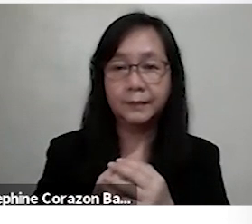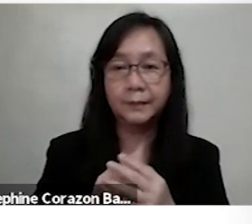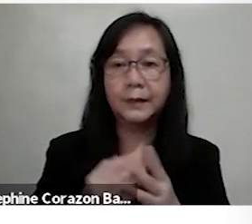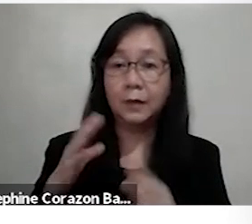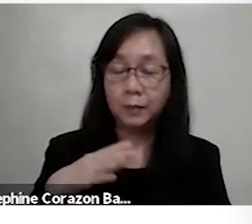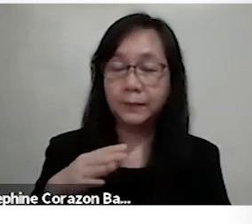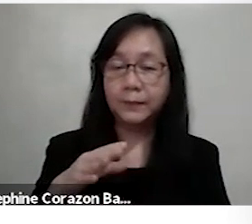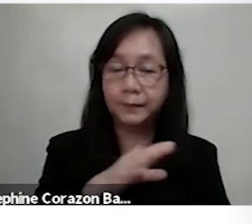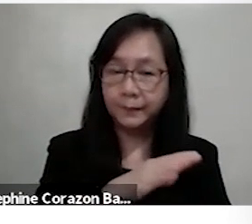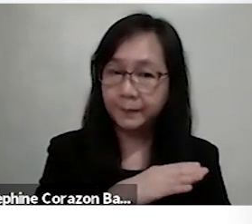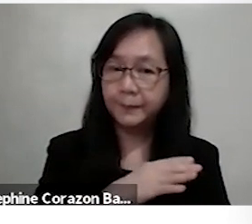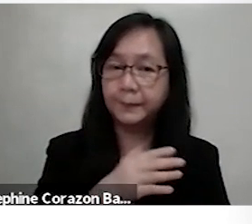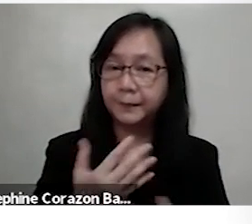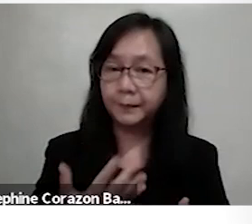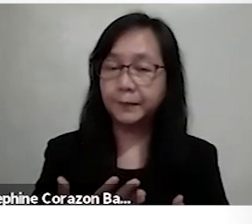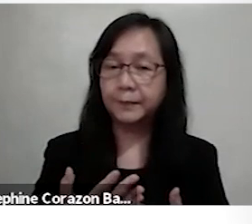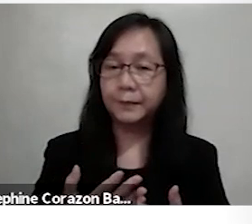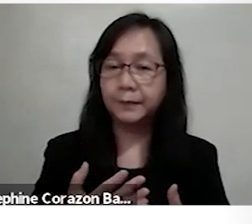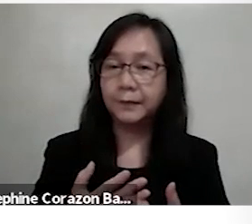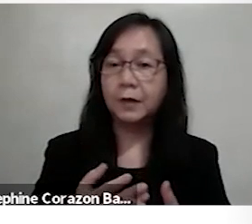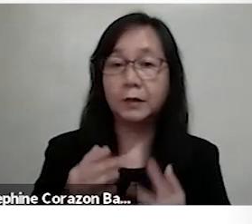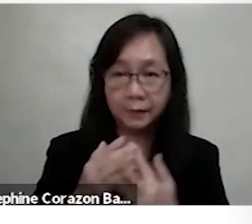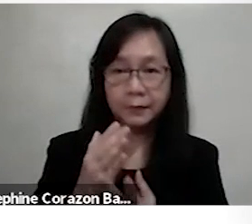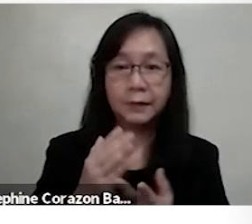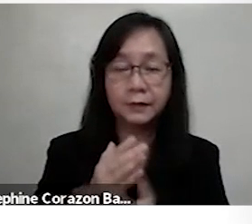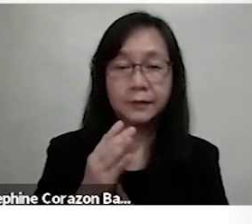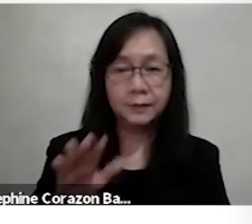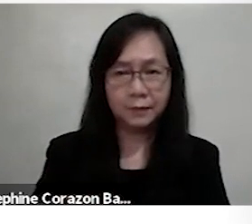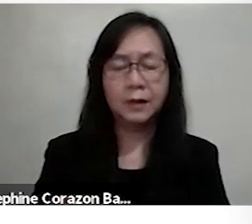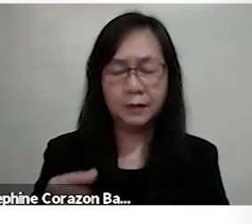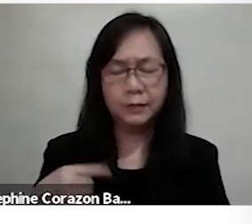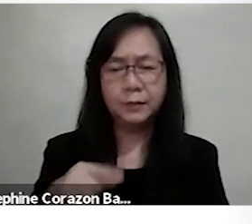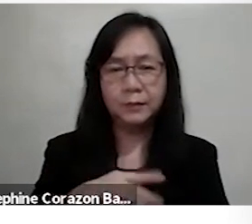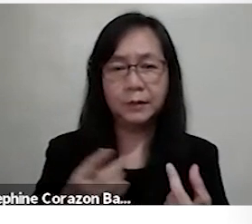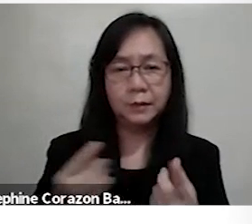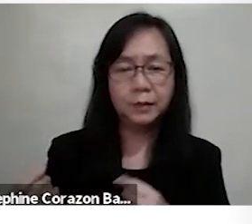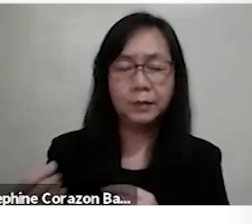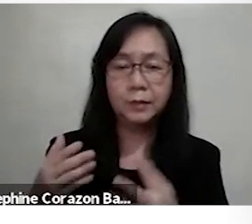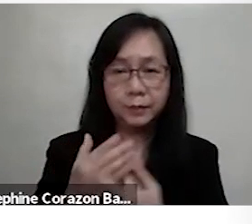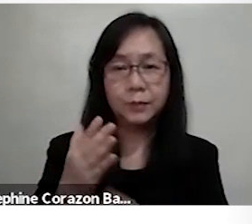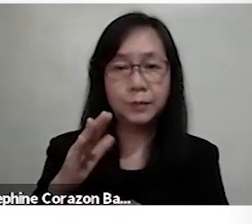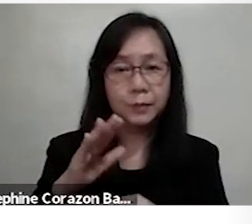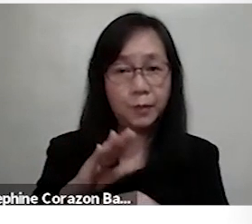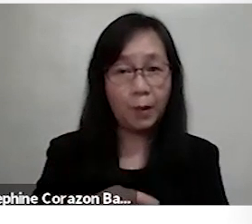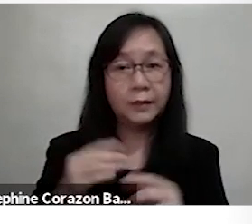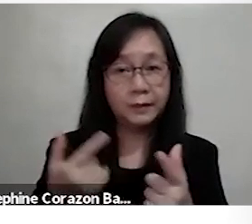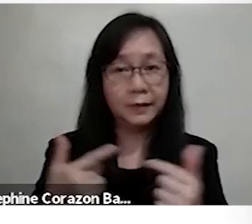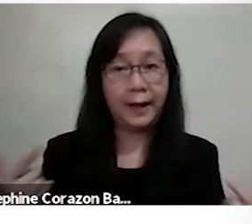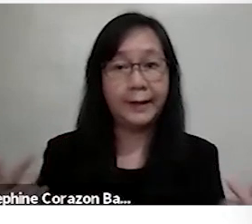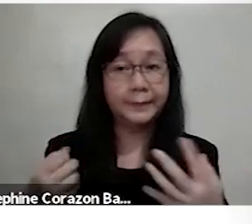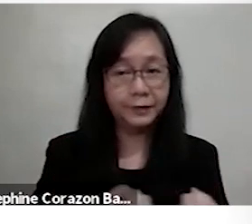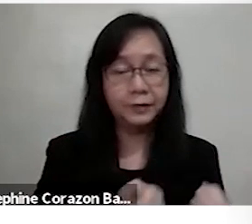Youth Lead Network, and steering committee, and also all NGO member